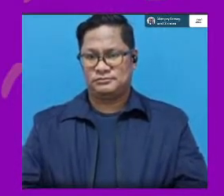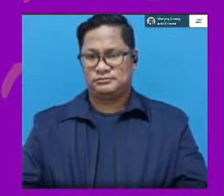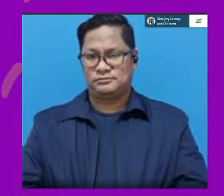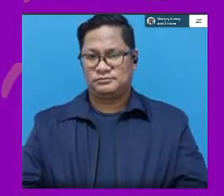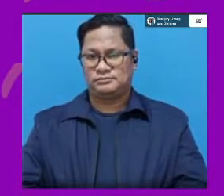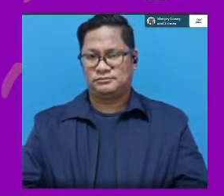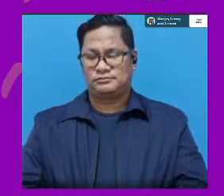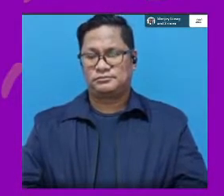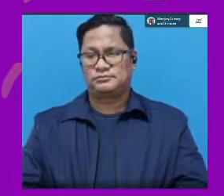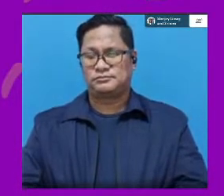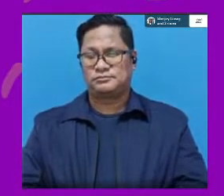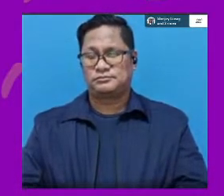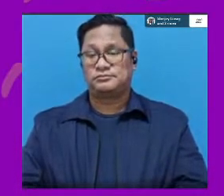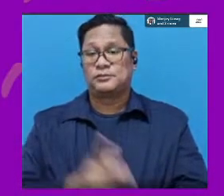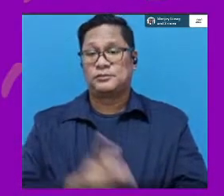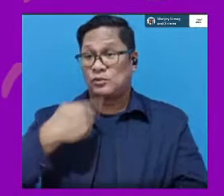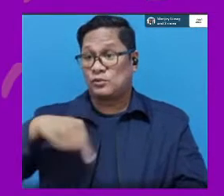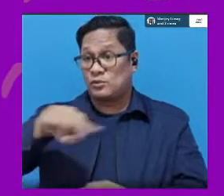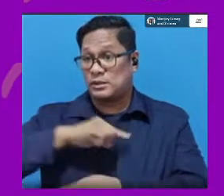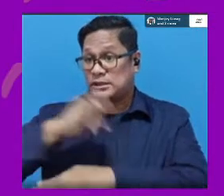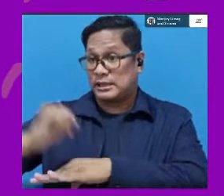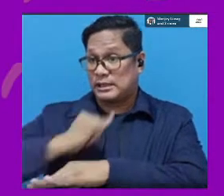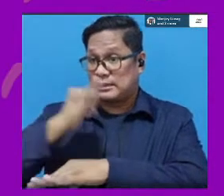Because we are an island province,